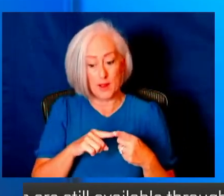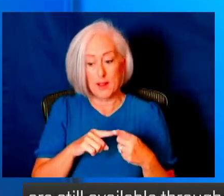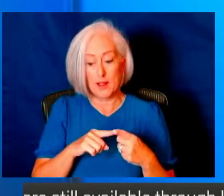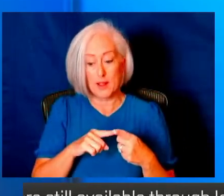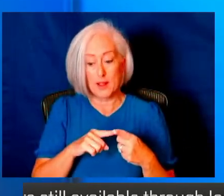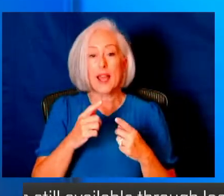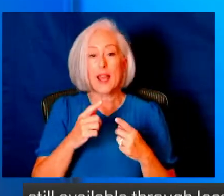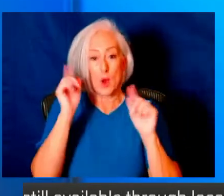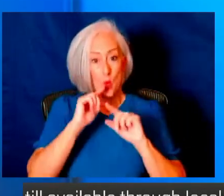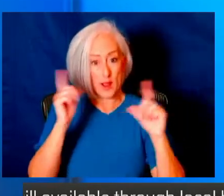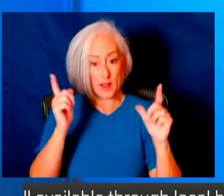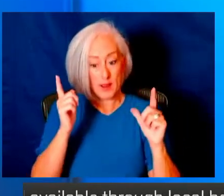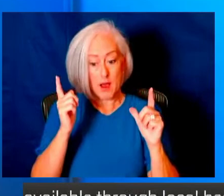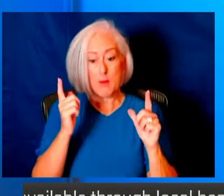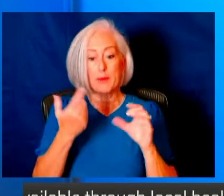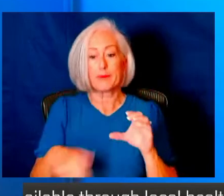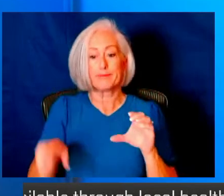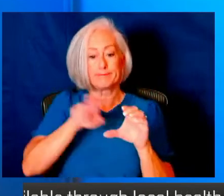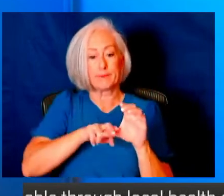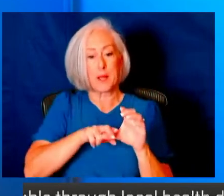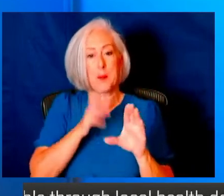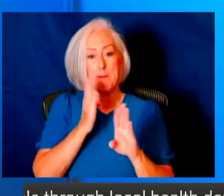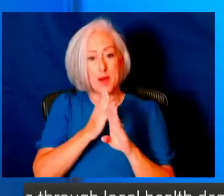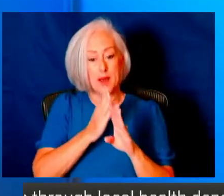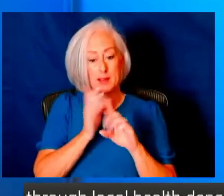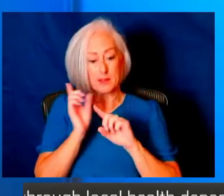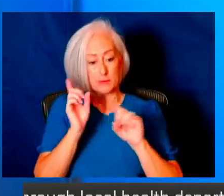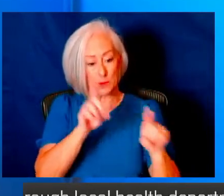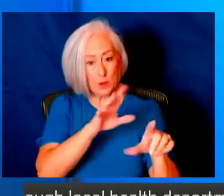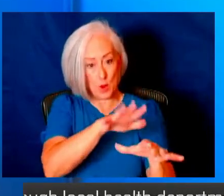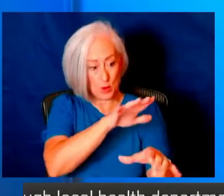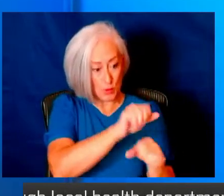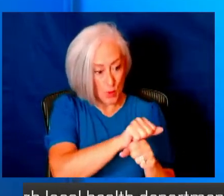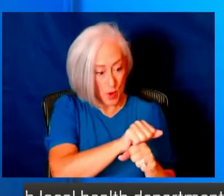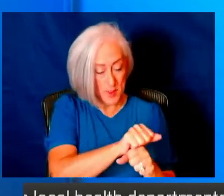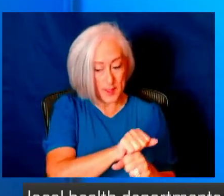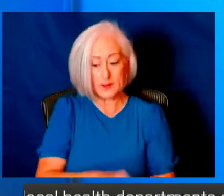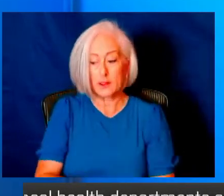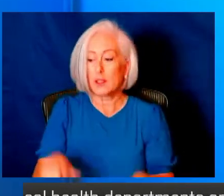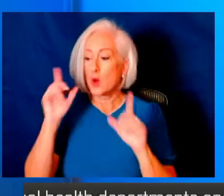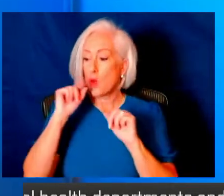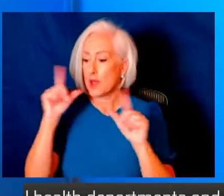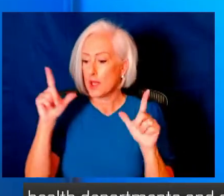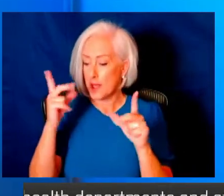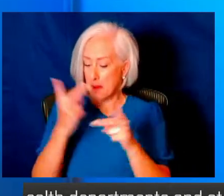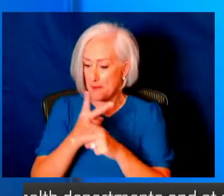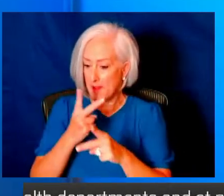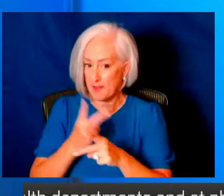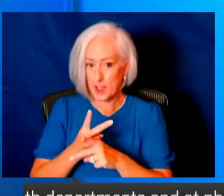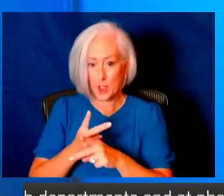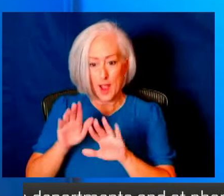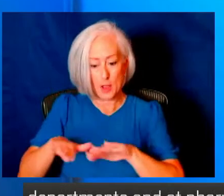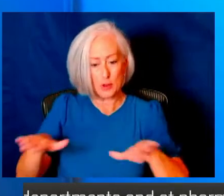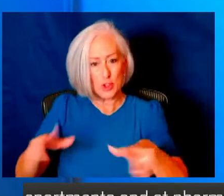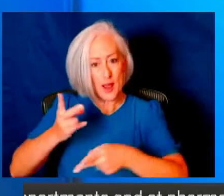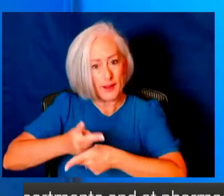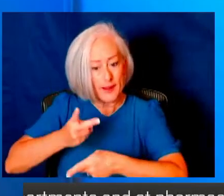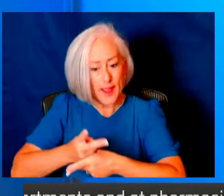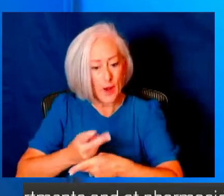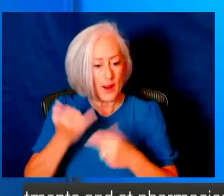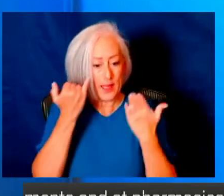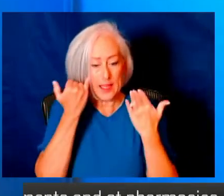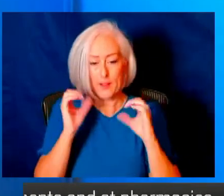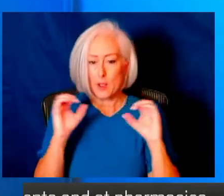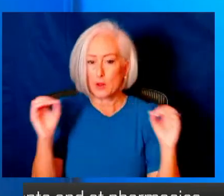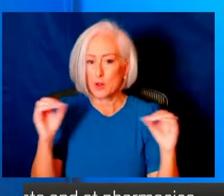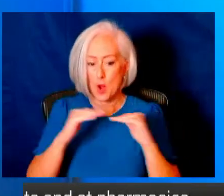to an appointment, getting up and trying to figure out childcare. If you don't have stable housing, how do you do that? If you don't have your